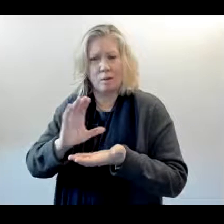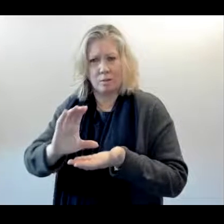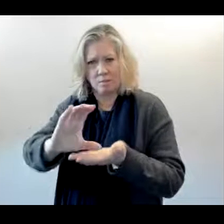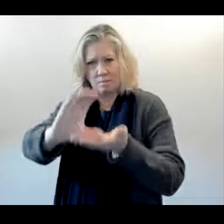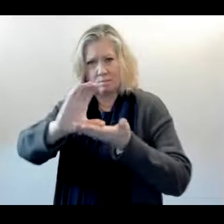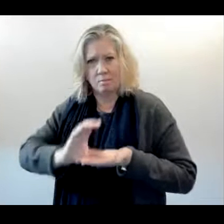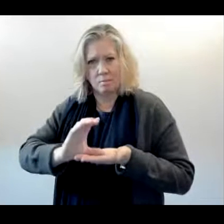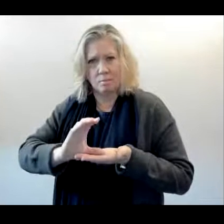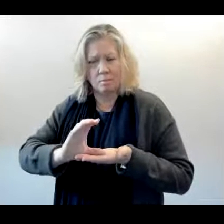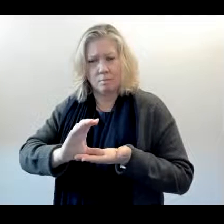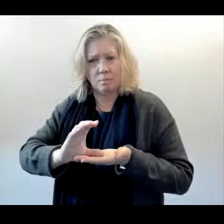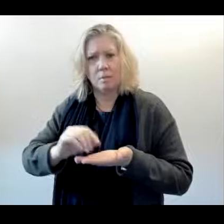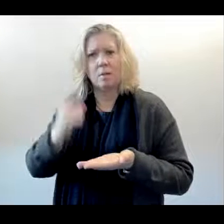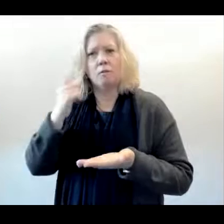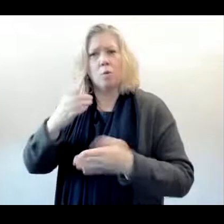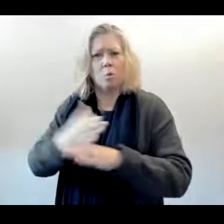of 4-row units,